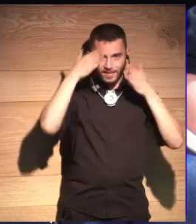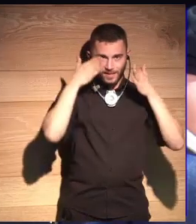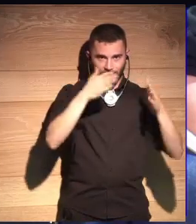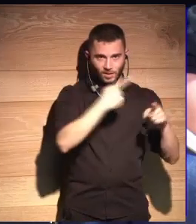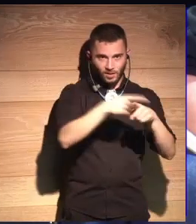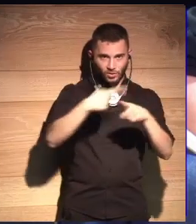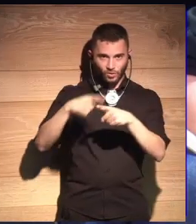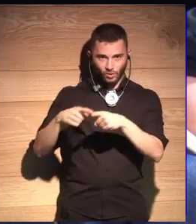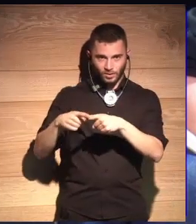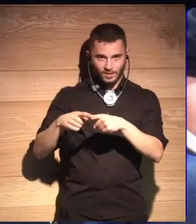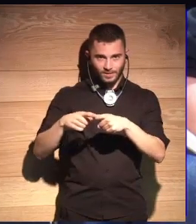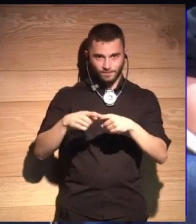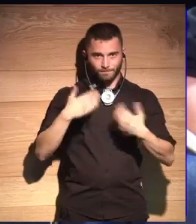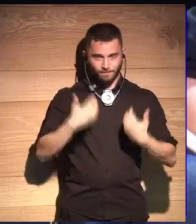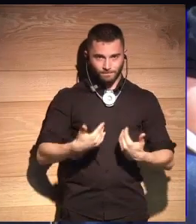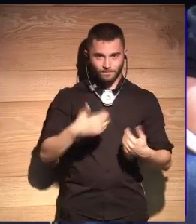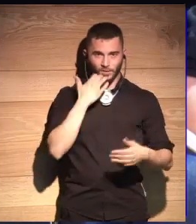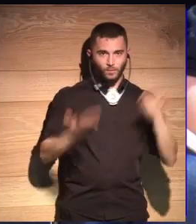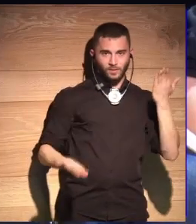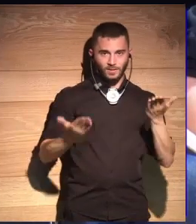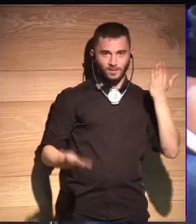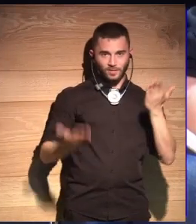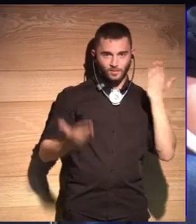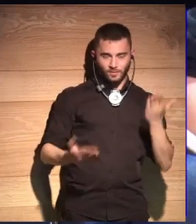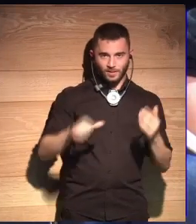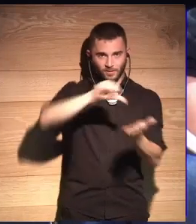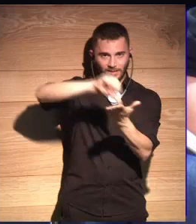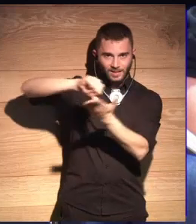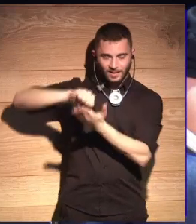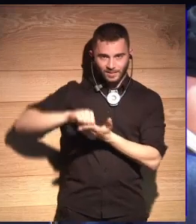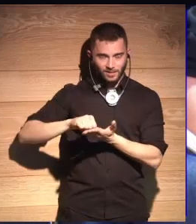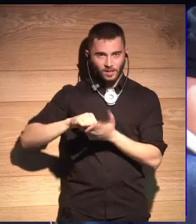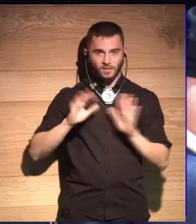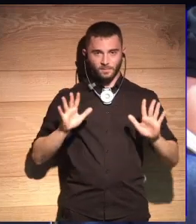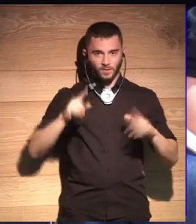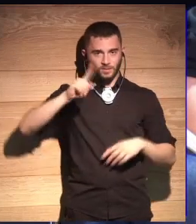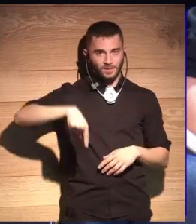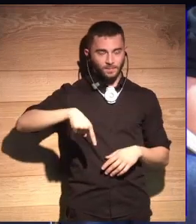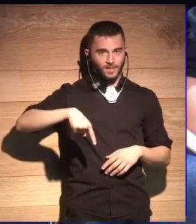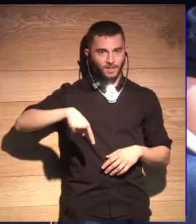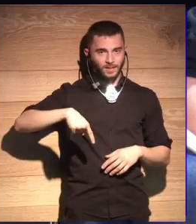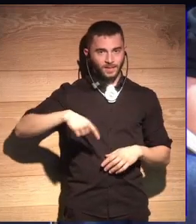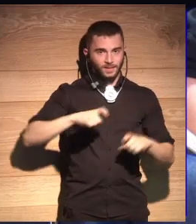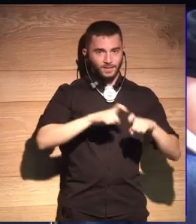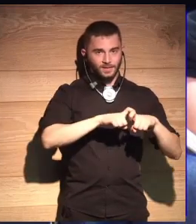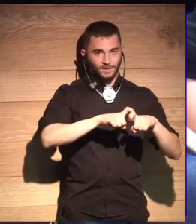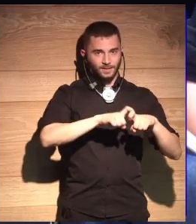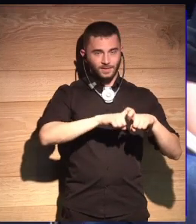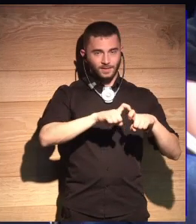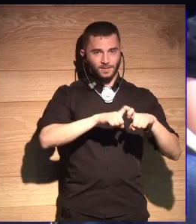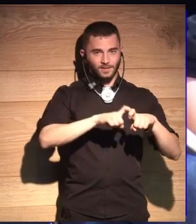of inequality today, such as the regional and so on. But I think there's also, there are these sort of very